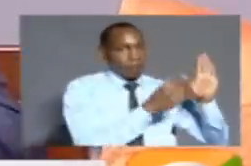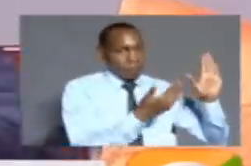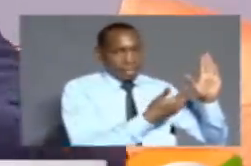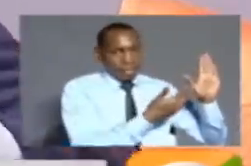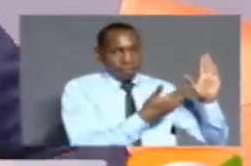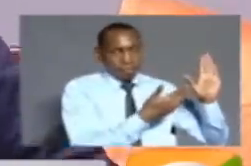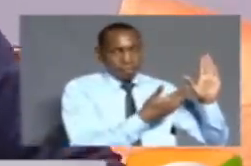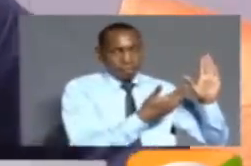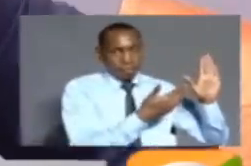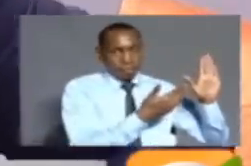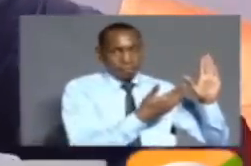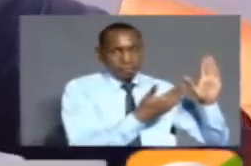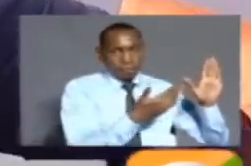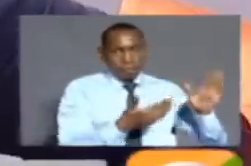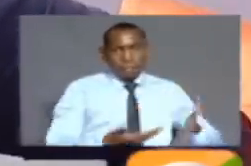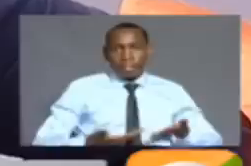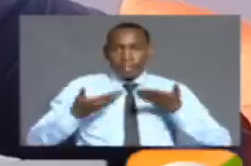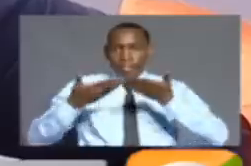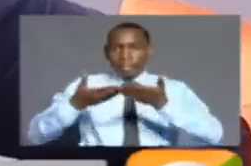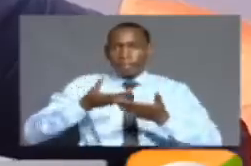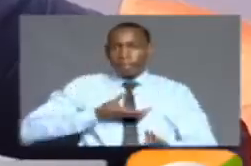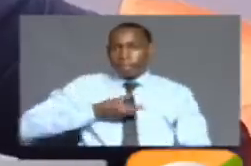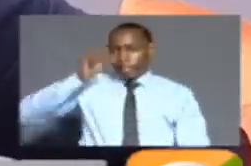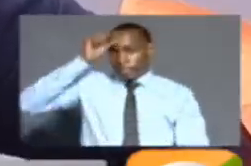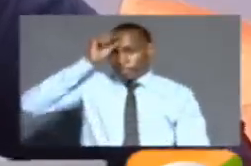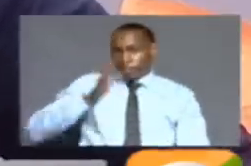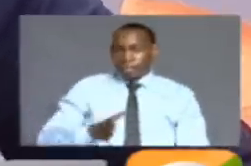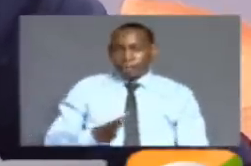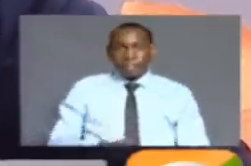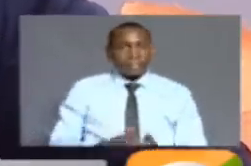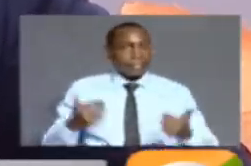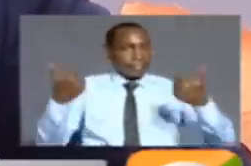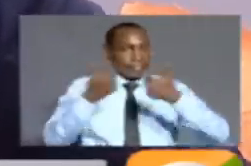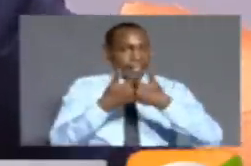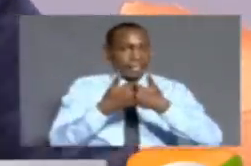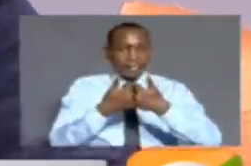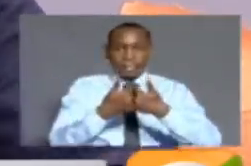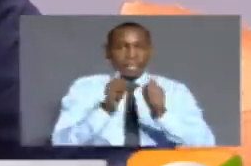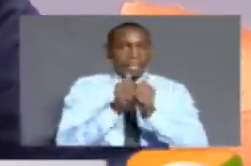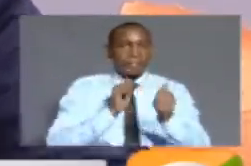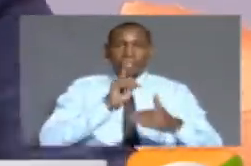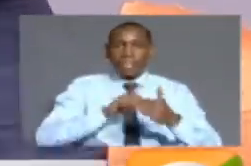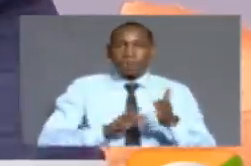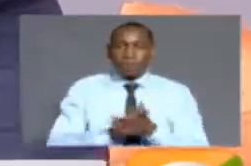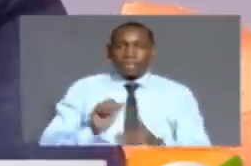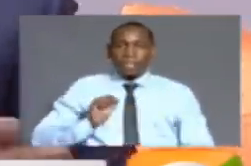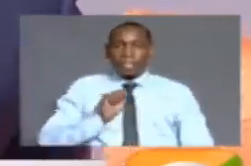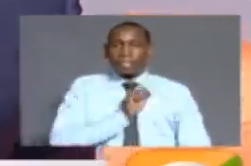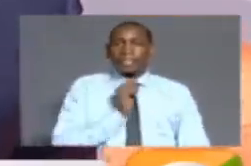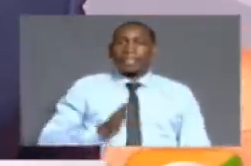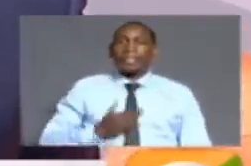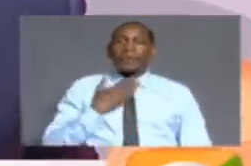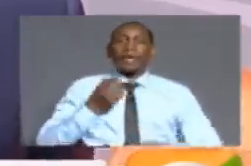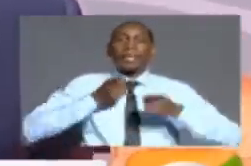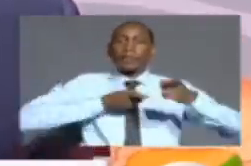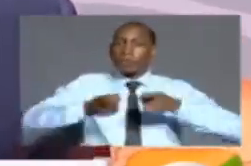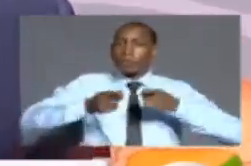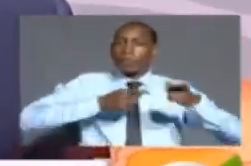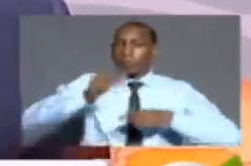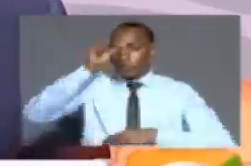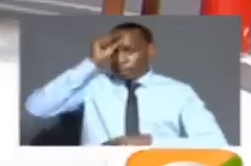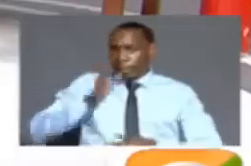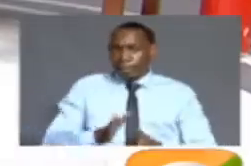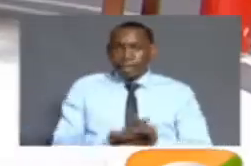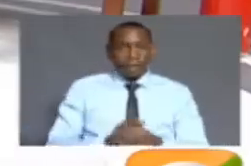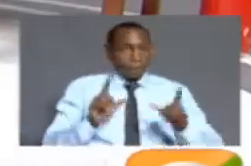to the county, the Council of County, of Governors, they fought it. Of course. They said senators want to control us. Correct, correct. And that was my